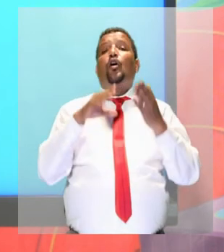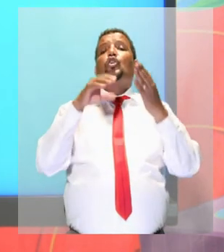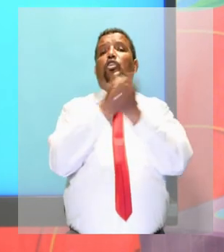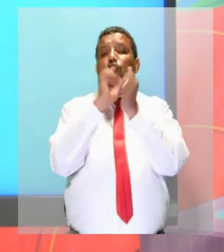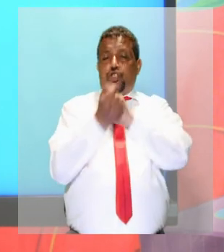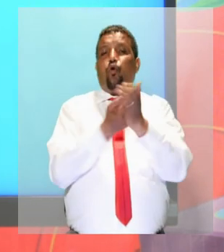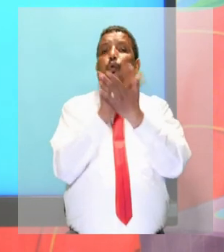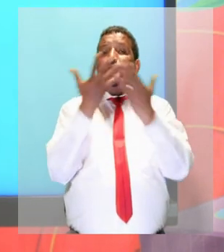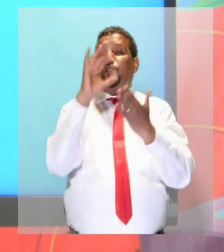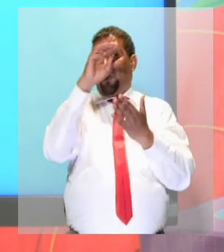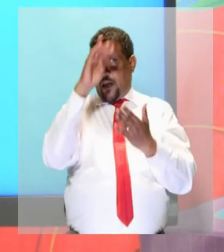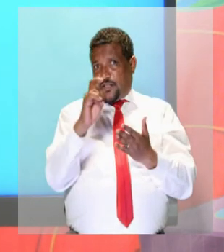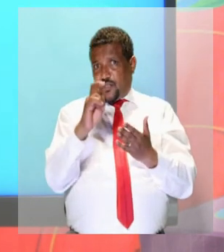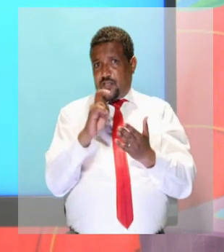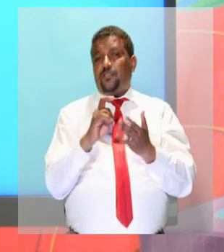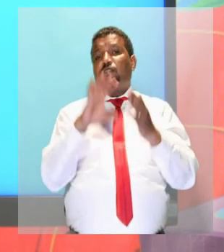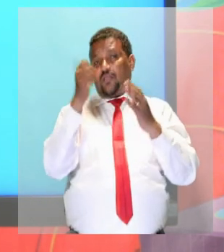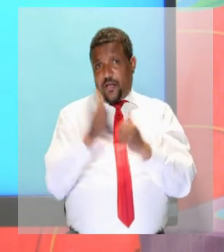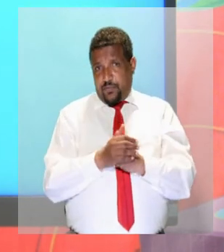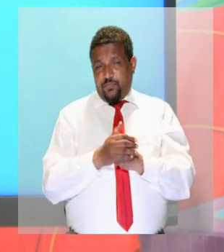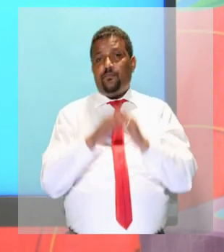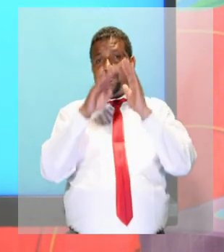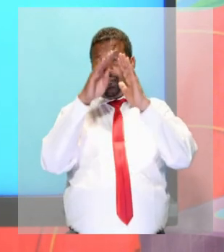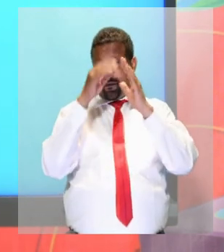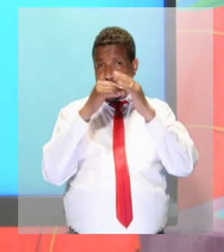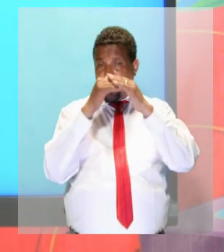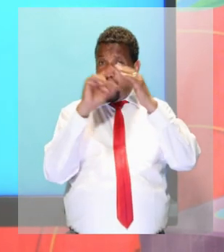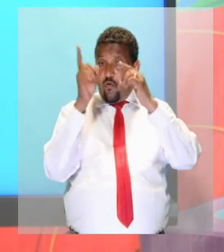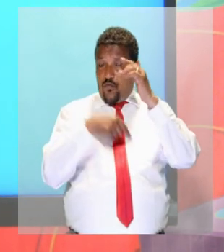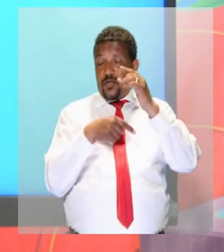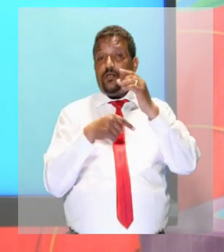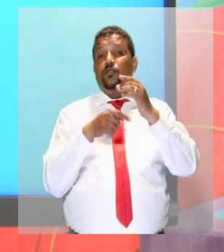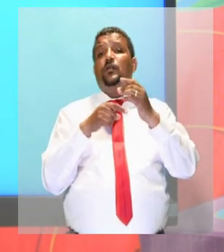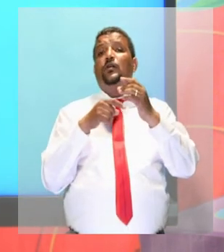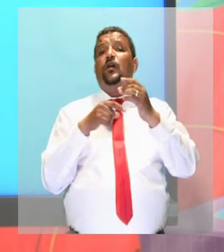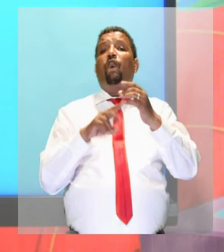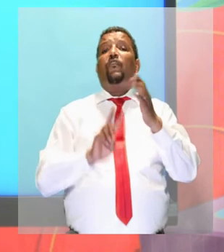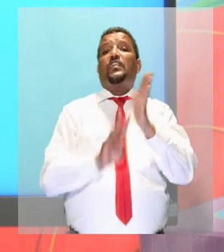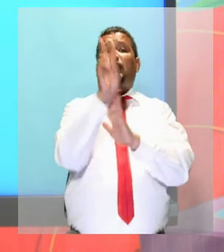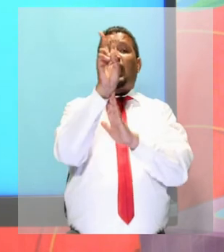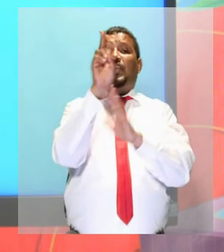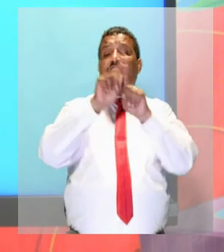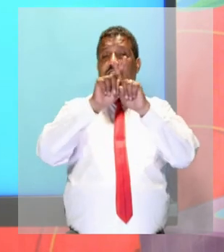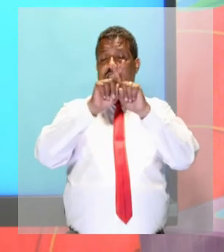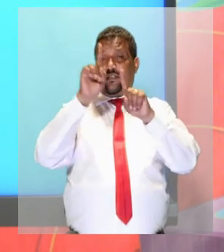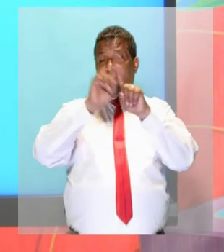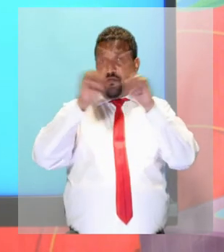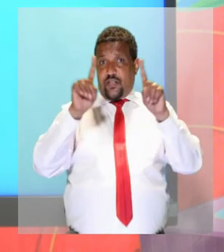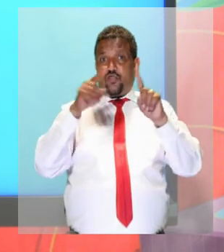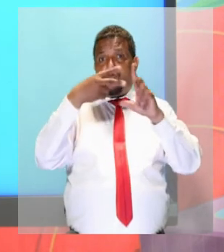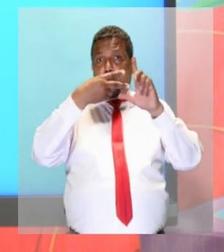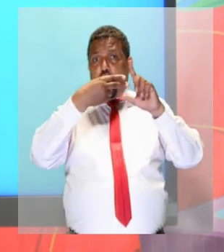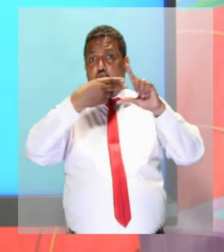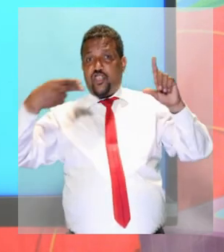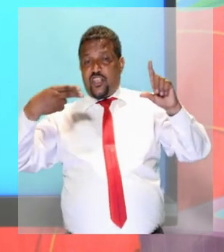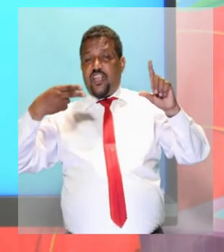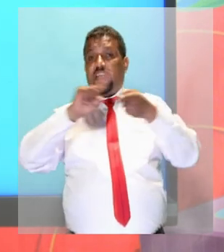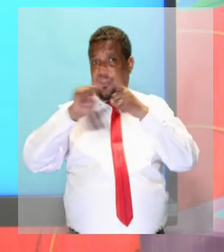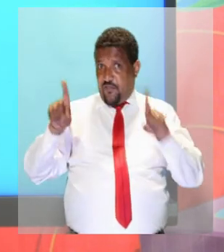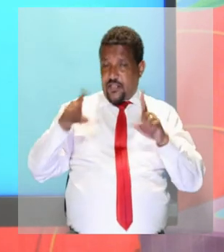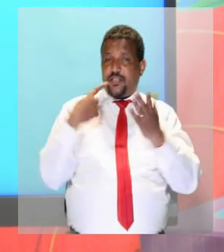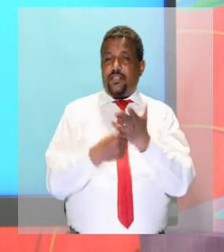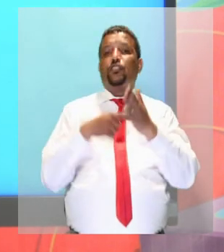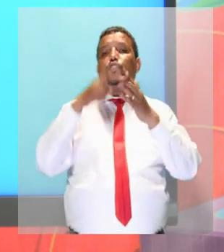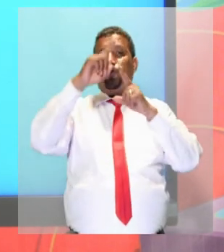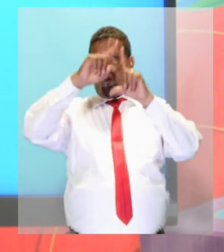gained, this change in y over change in x will give you the vertical difference for the horizontal difference. Hence, this is